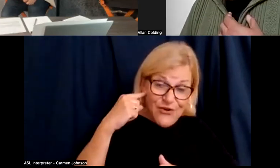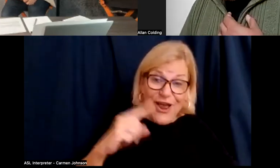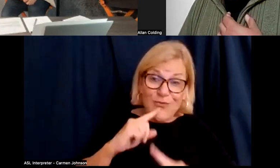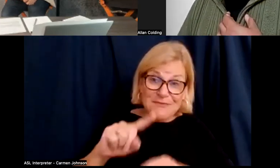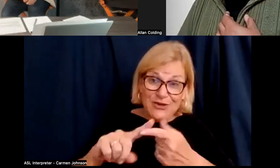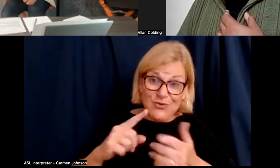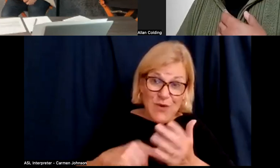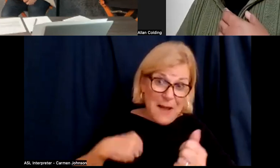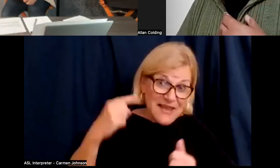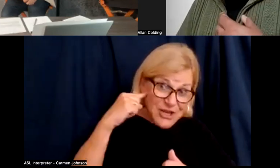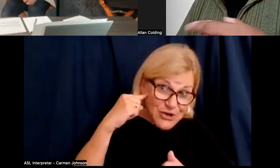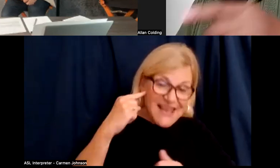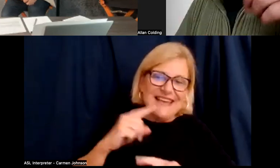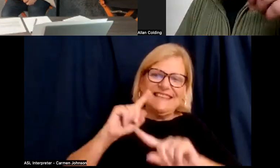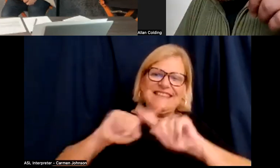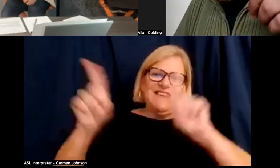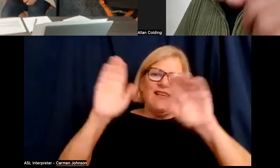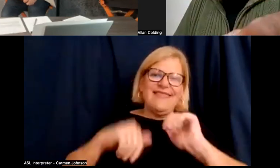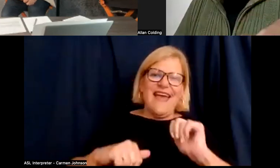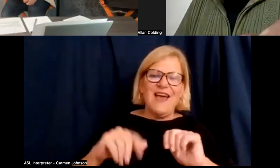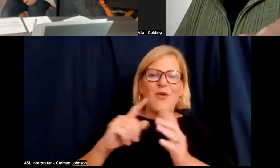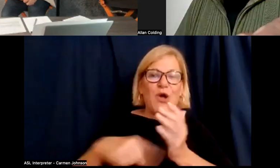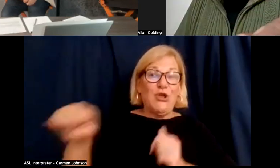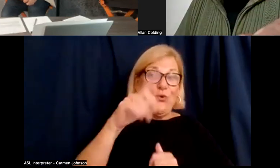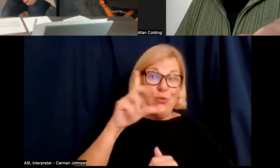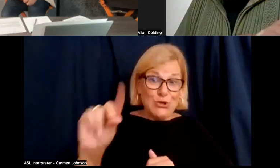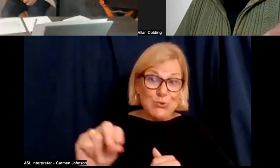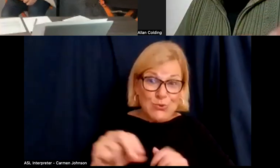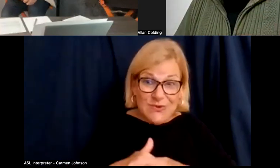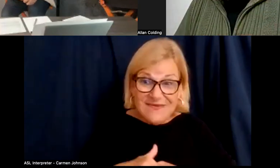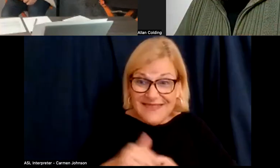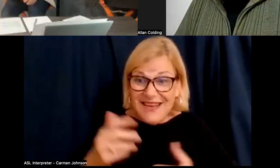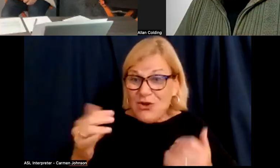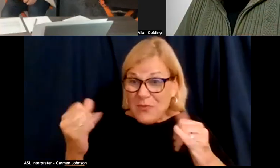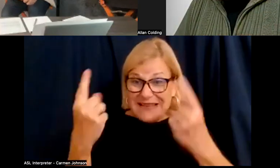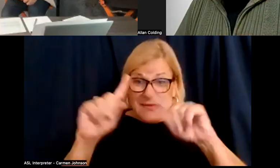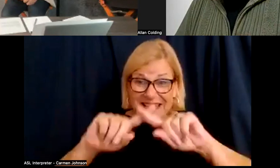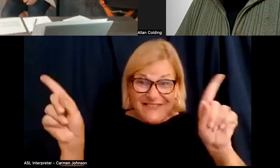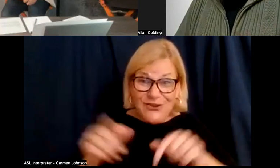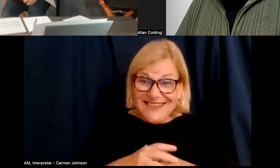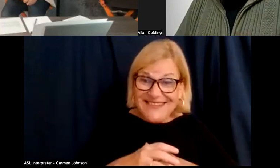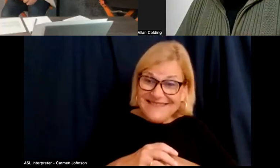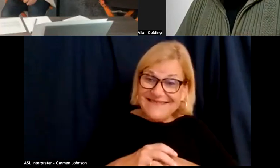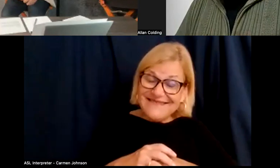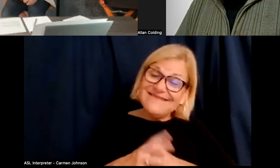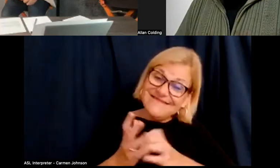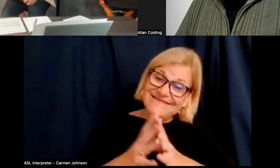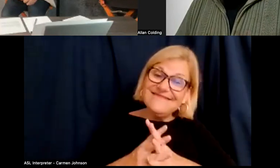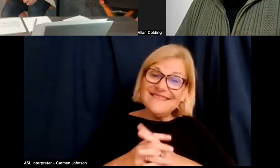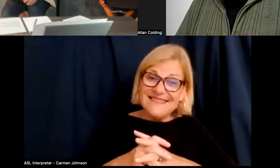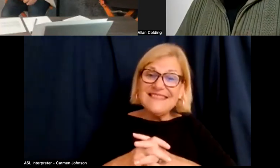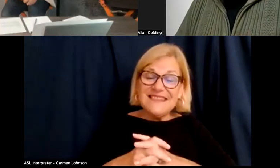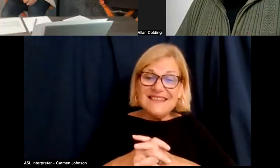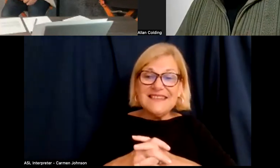respond to what I'm hearing is different from what you would do it. Okay. You play something different, so